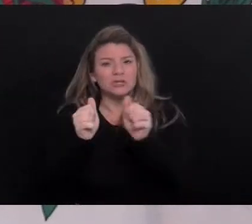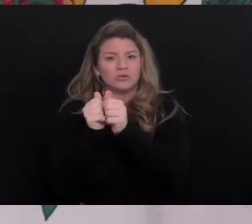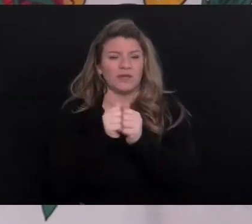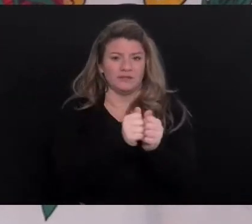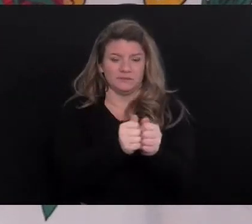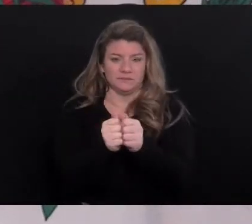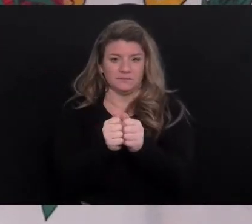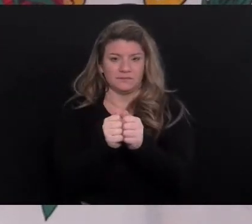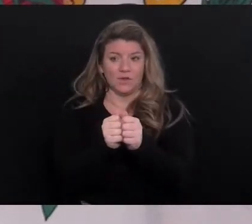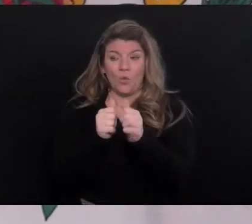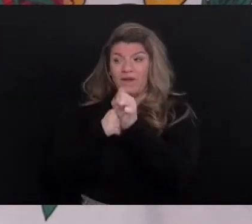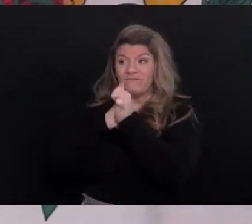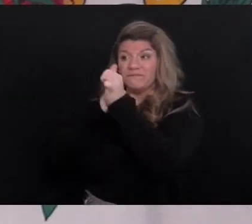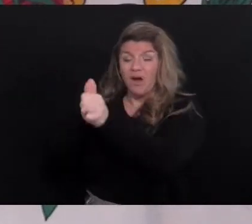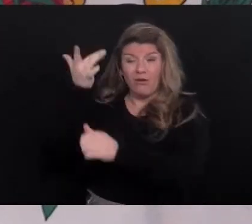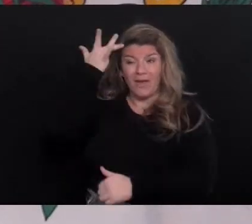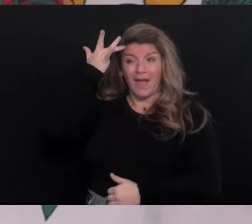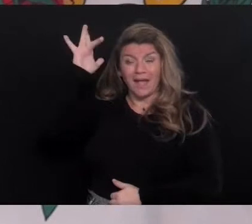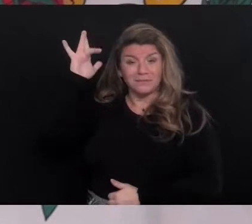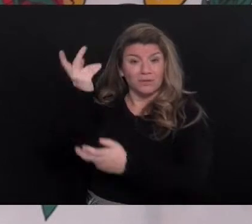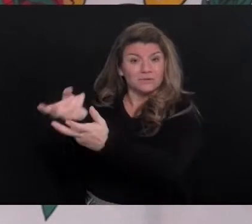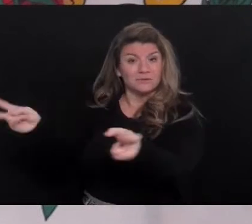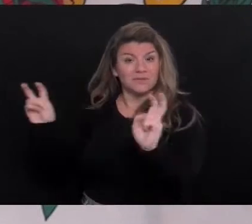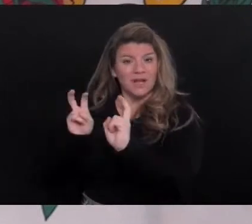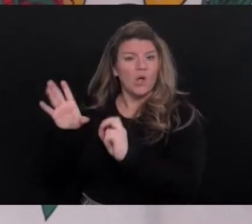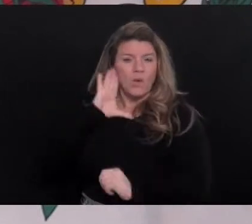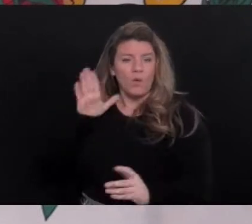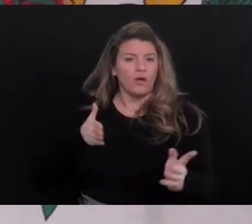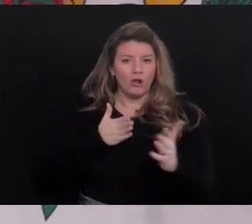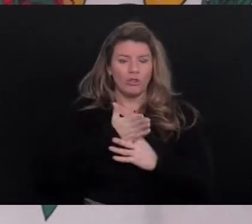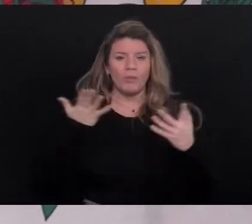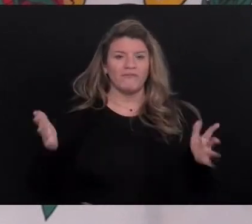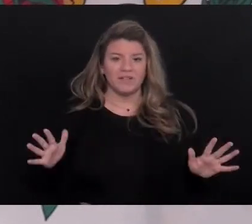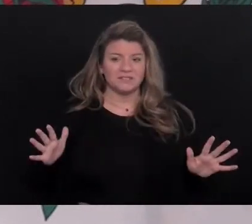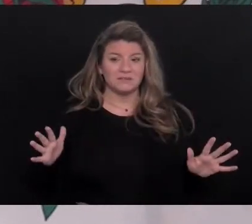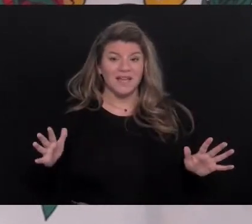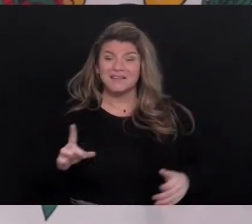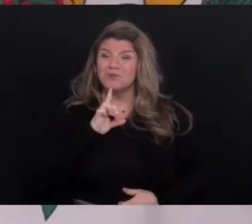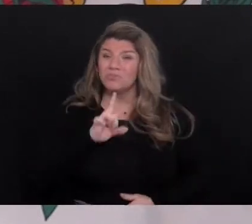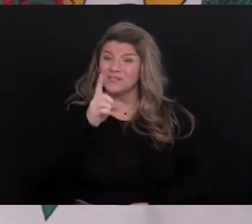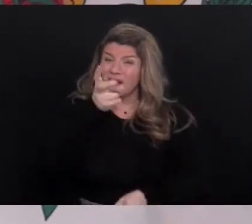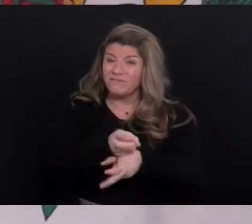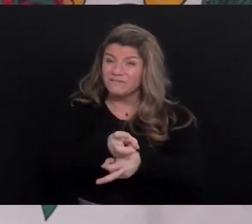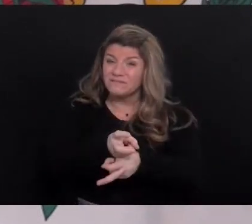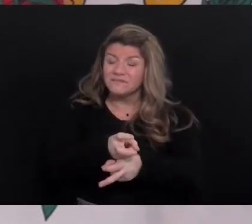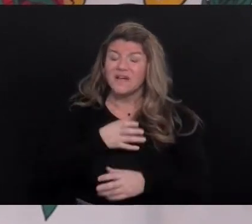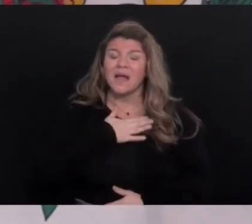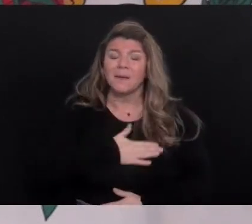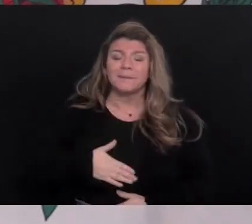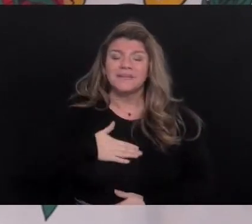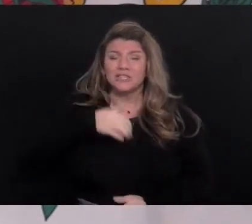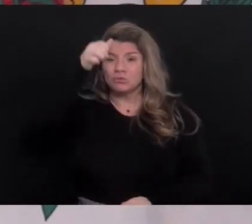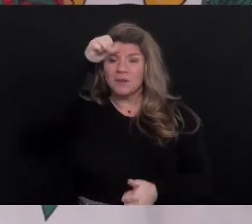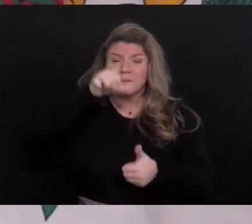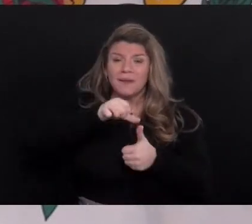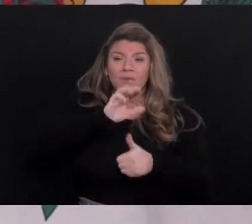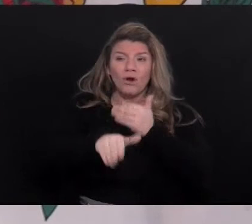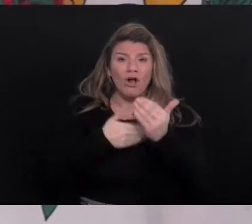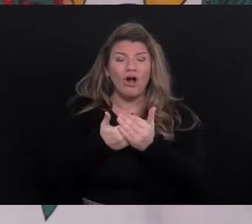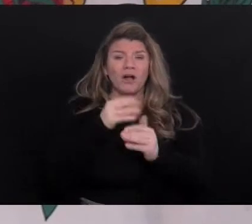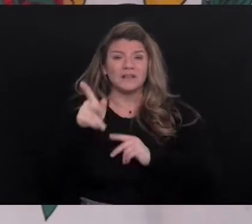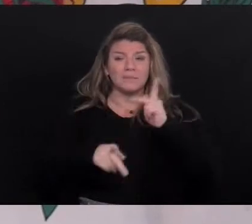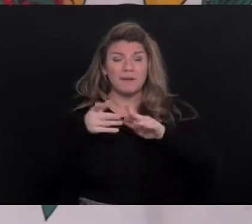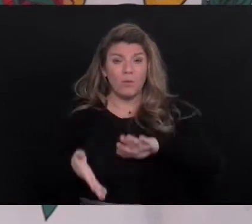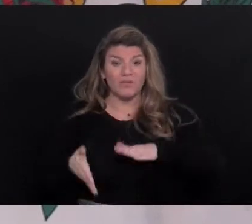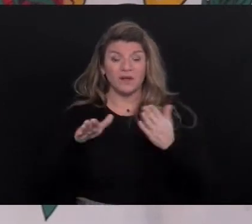to the experts, and we're going to get through this. It's been really tough. Please remember all those that we've lost,